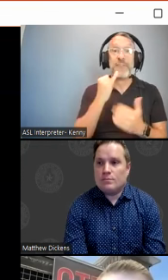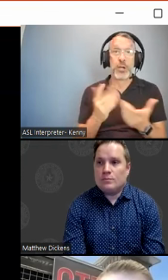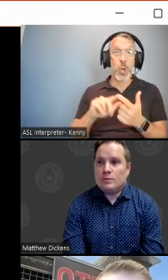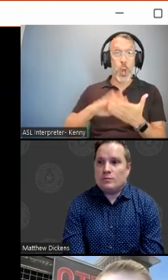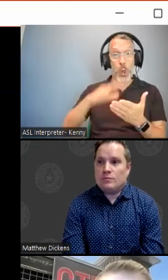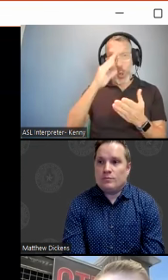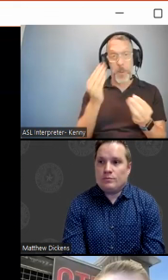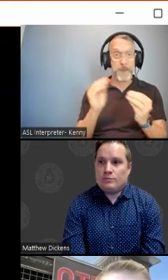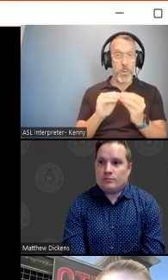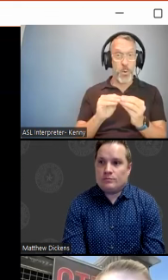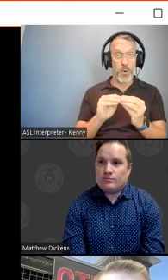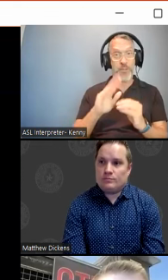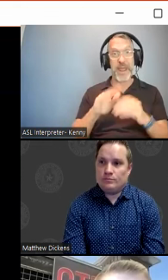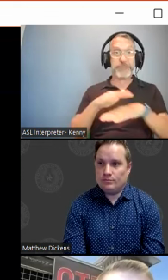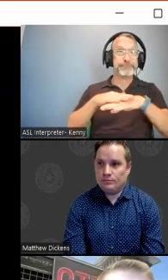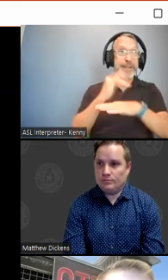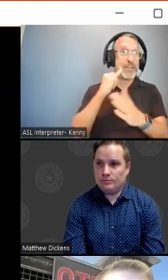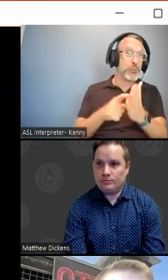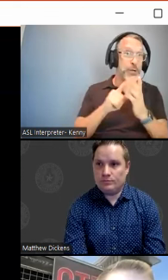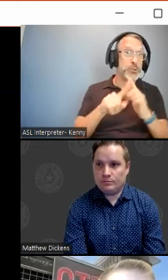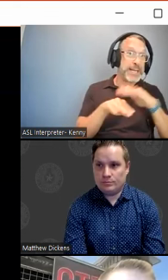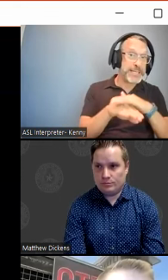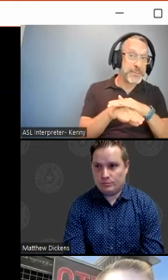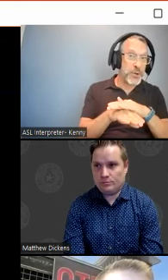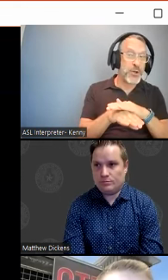little bit more than just if it's required to be accessible,